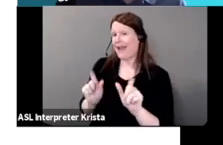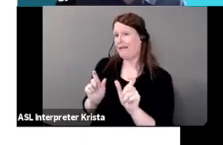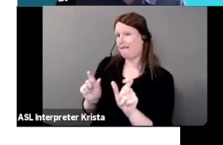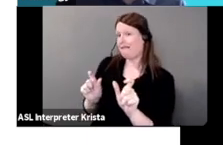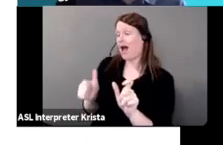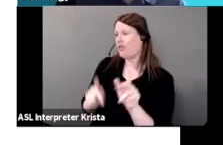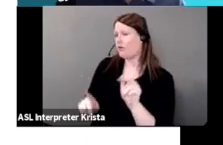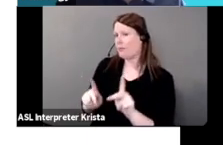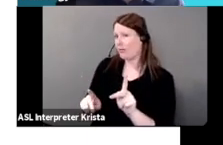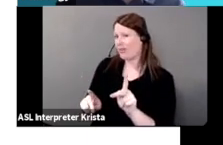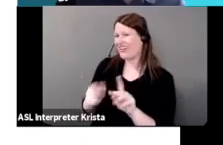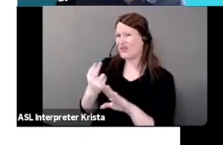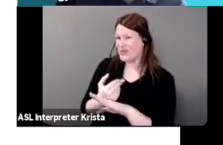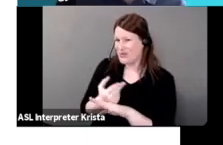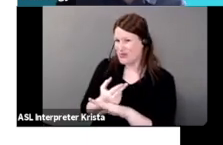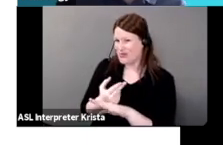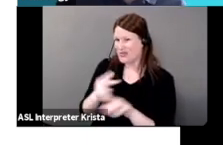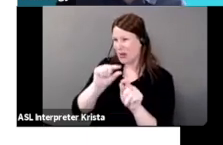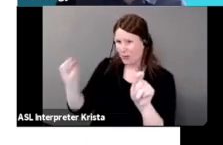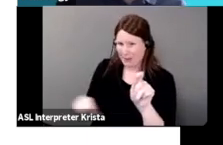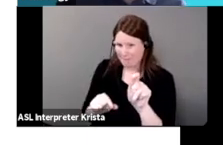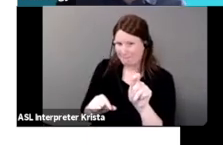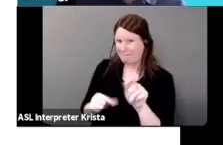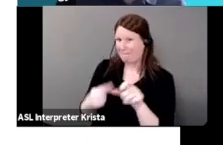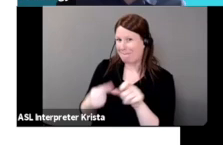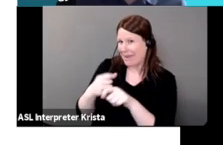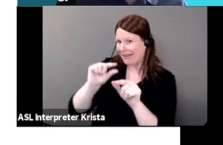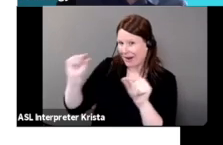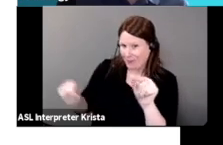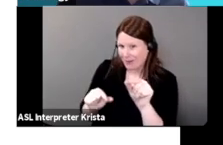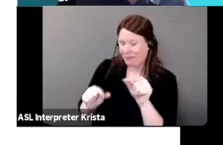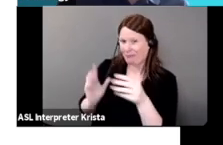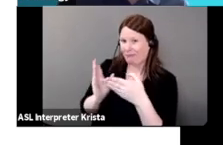or importing your aspect of that invention.